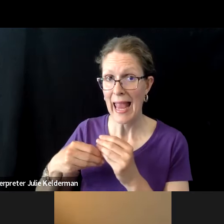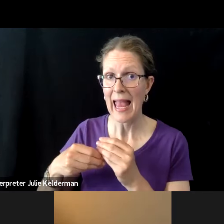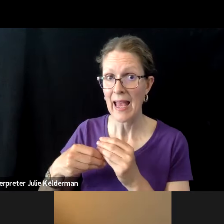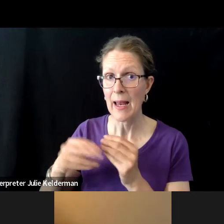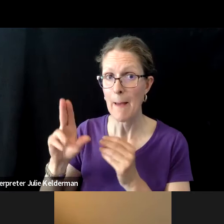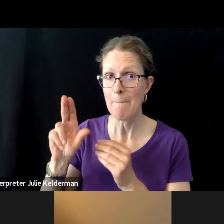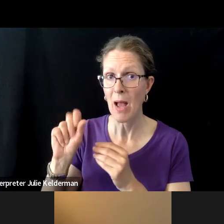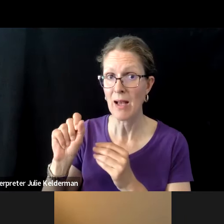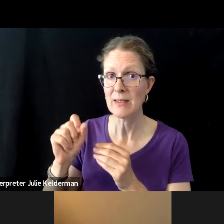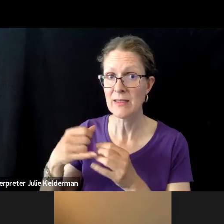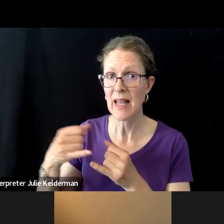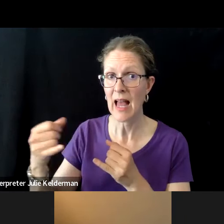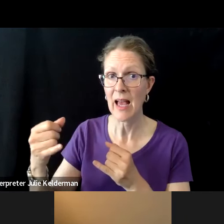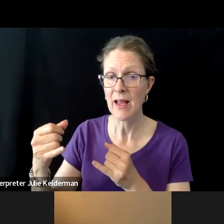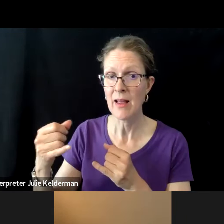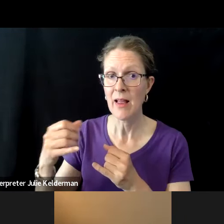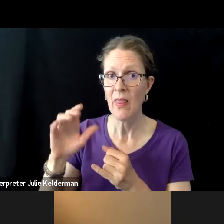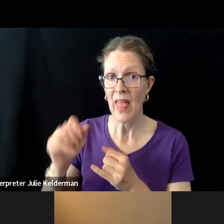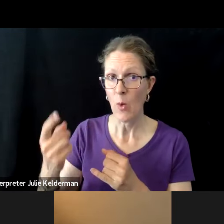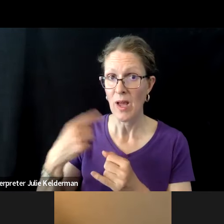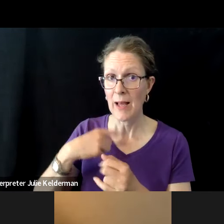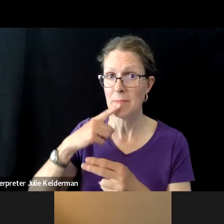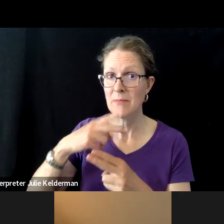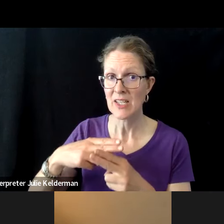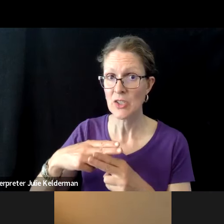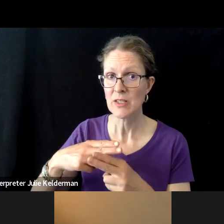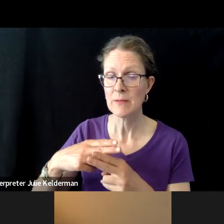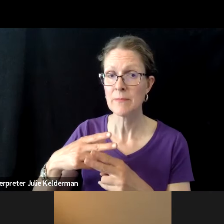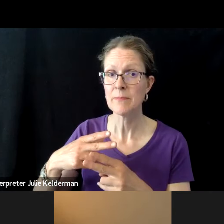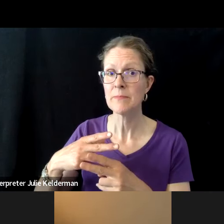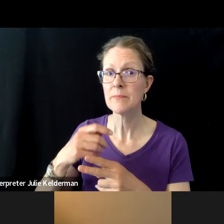the bus that I was referencing was more potentially a private